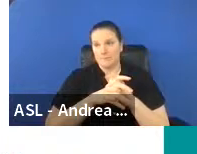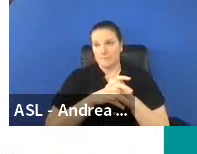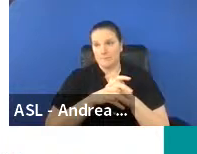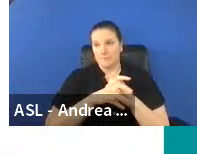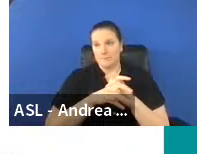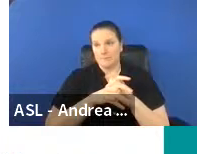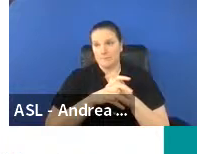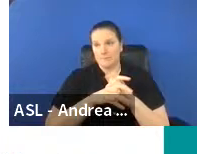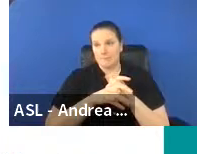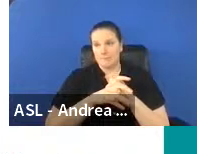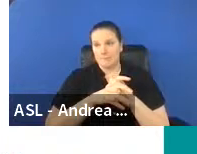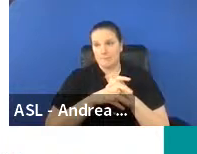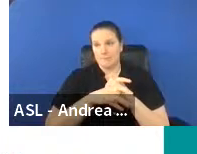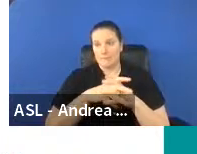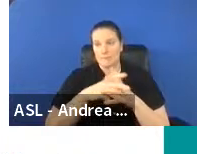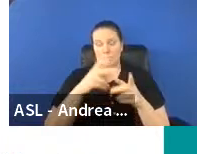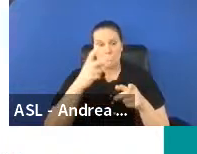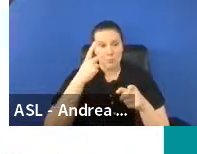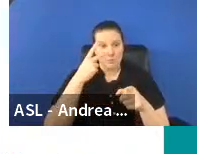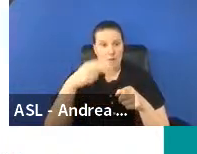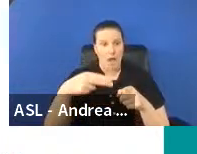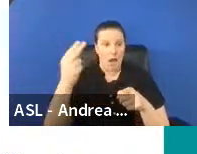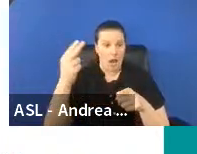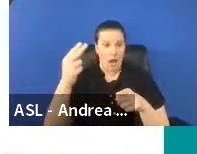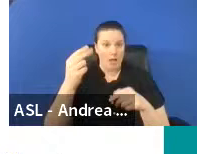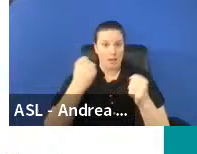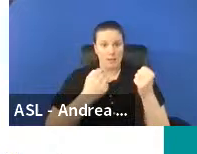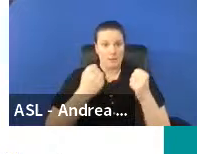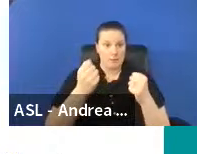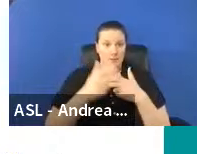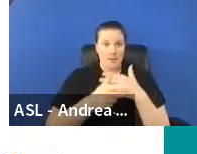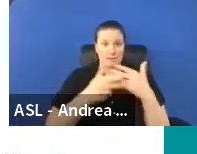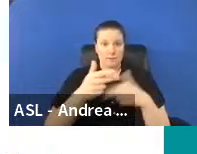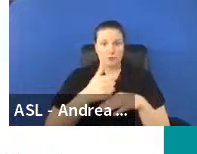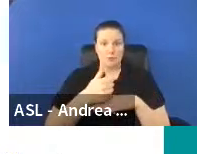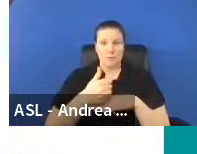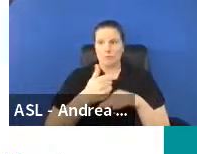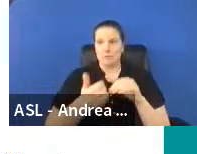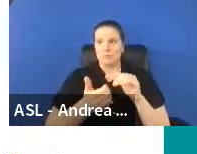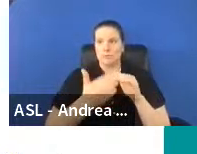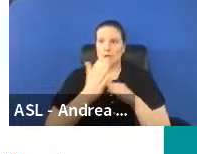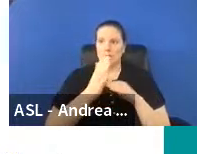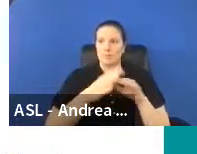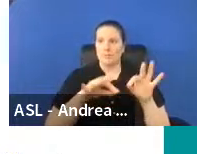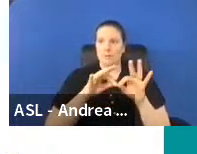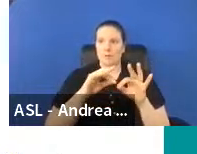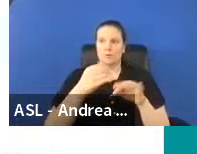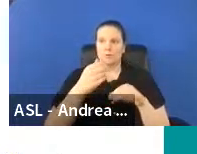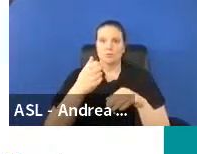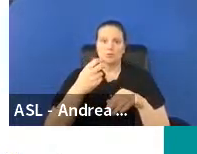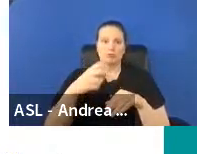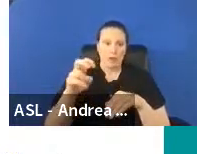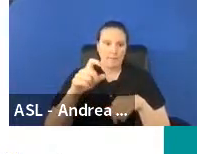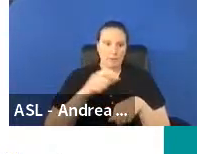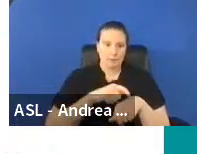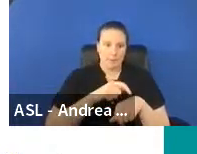So here you can see in the high capacity transit, when we asked what was most important, travel time came up time and time